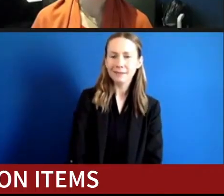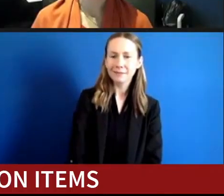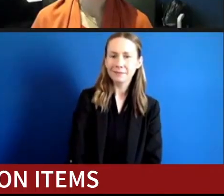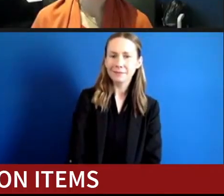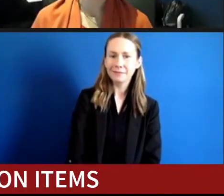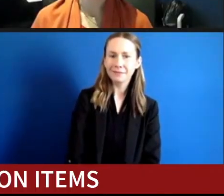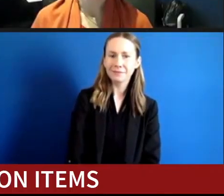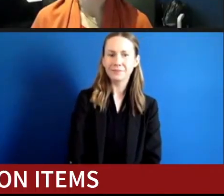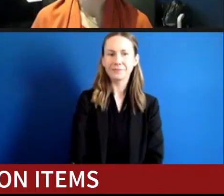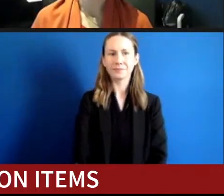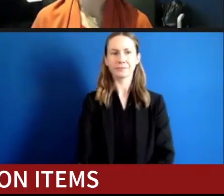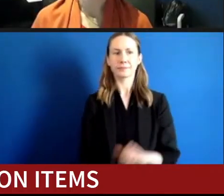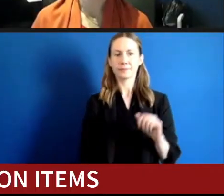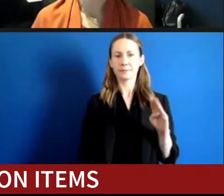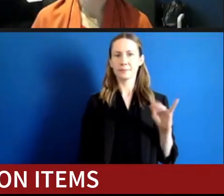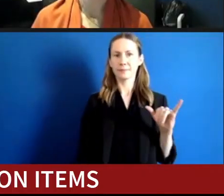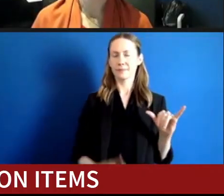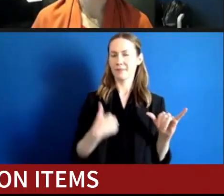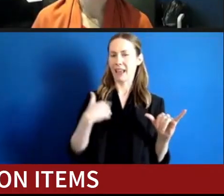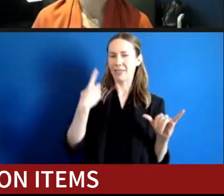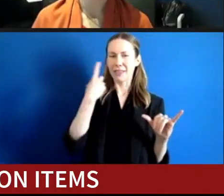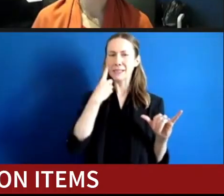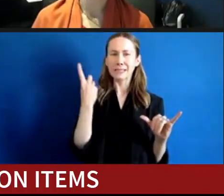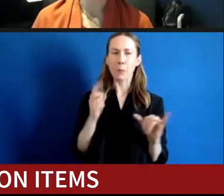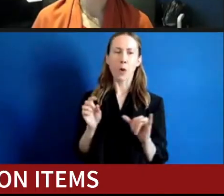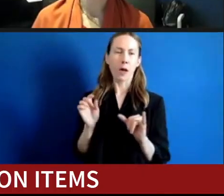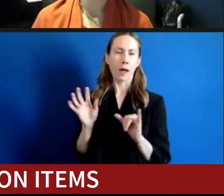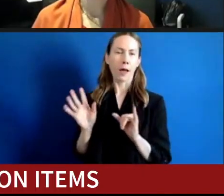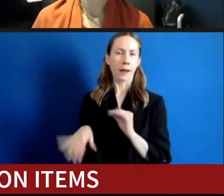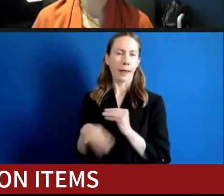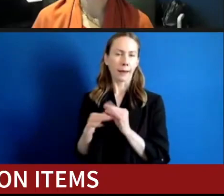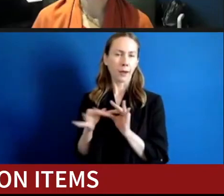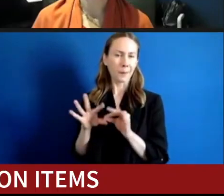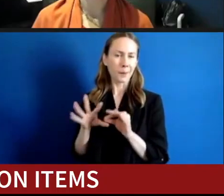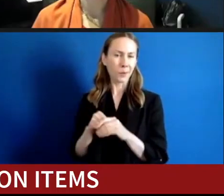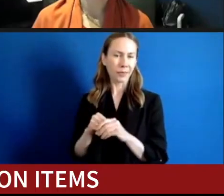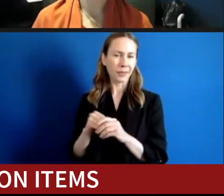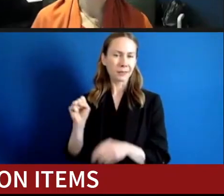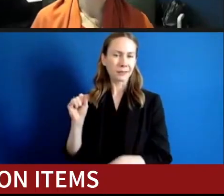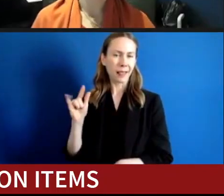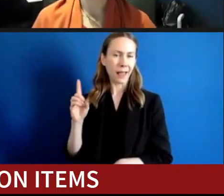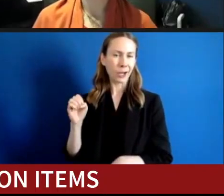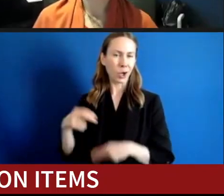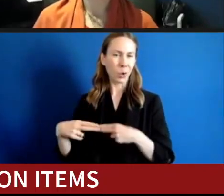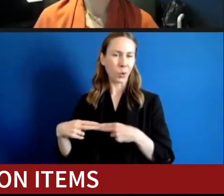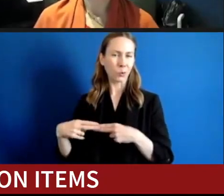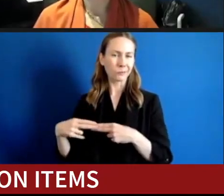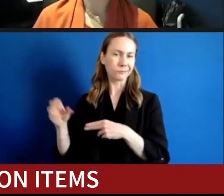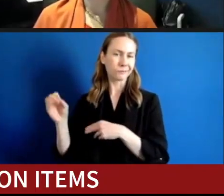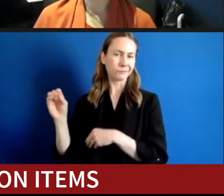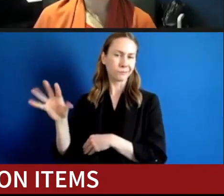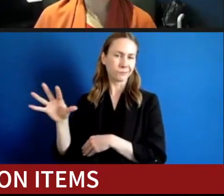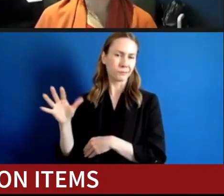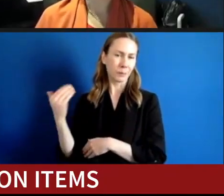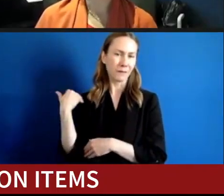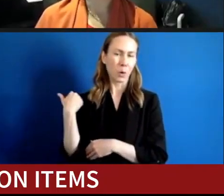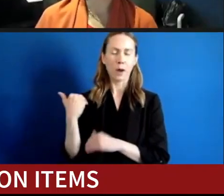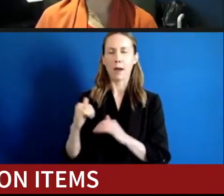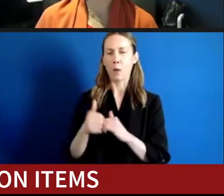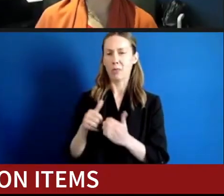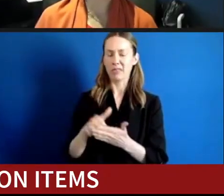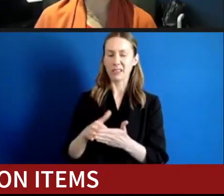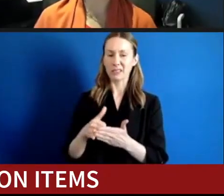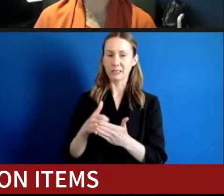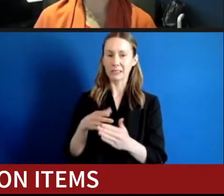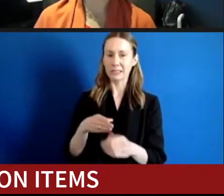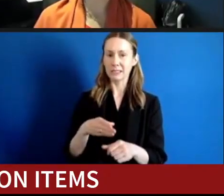I think someone had put in the slide out earlier about, you know, is it increasing bias or is